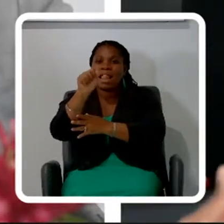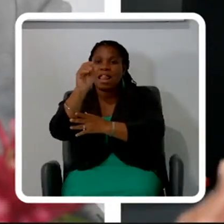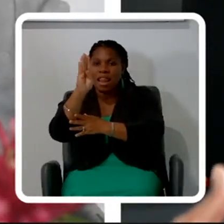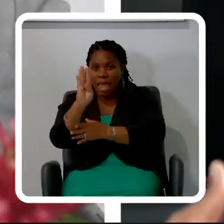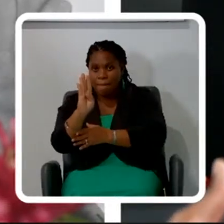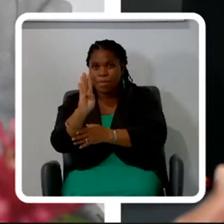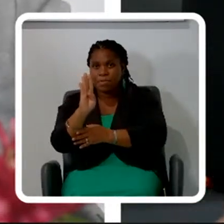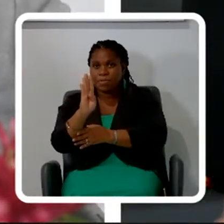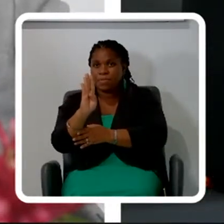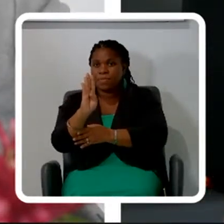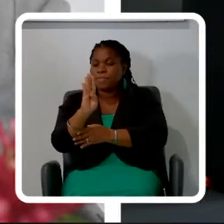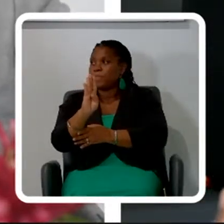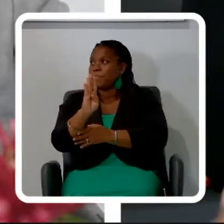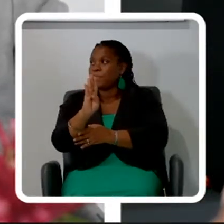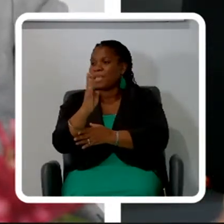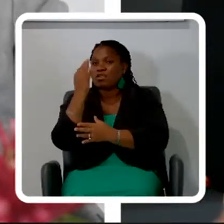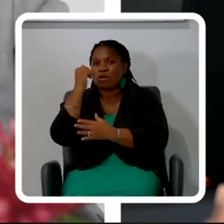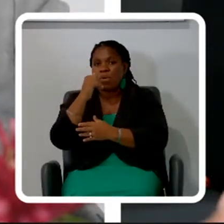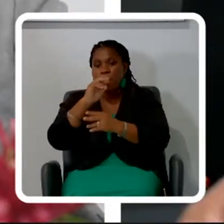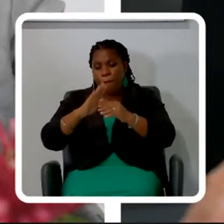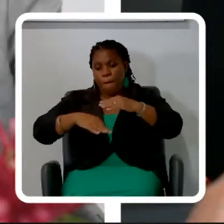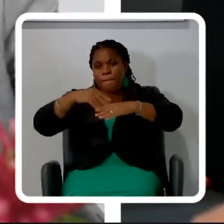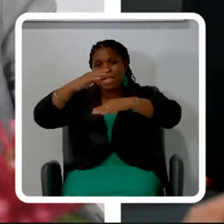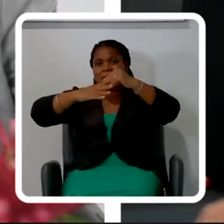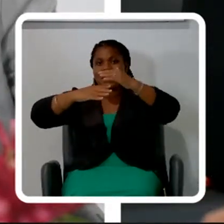side, and the health side.